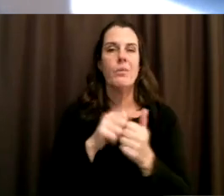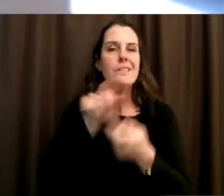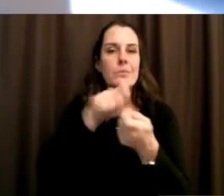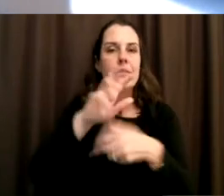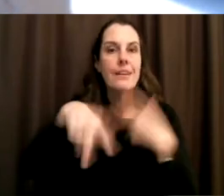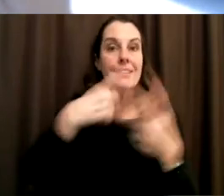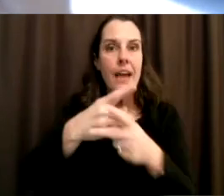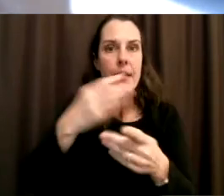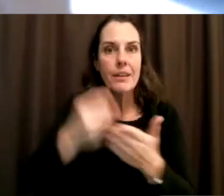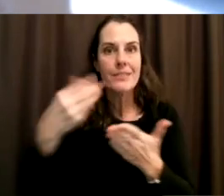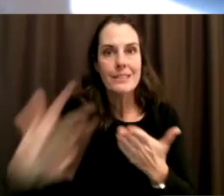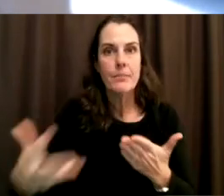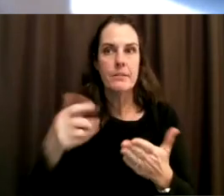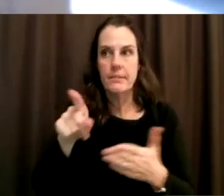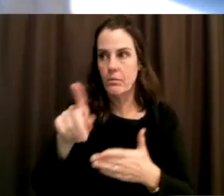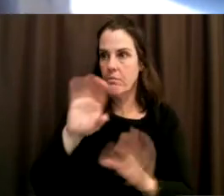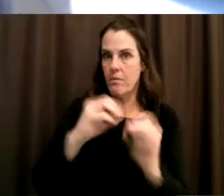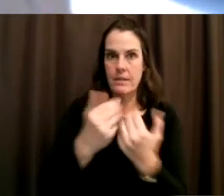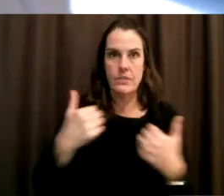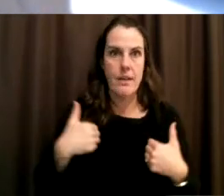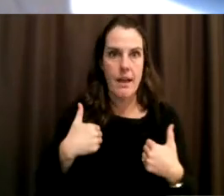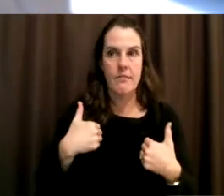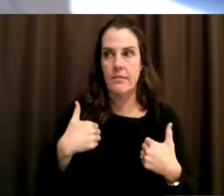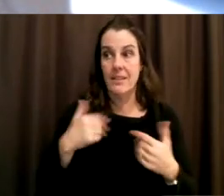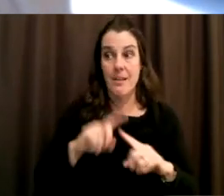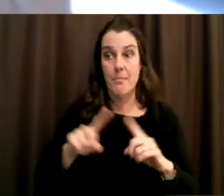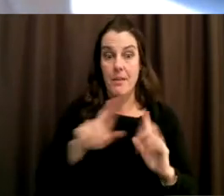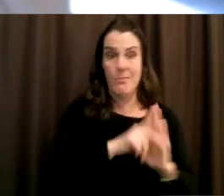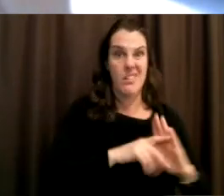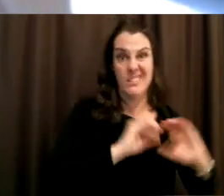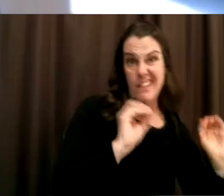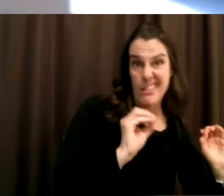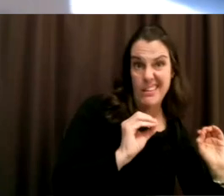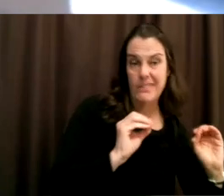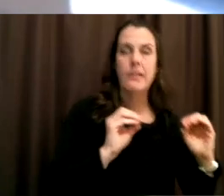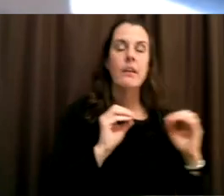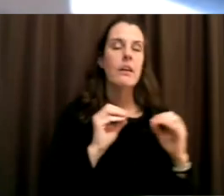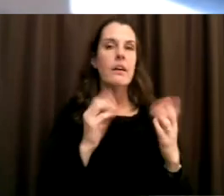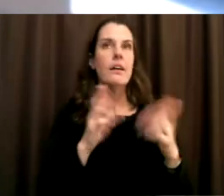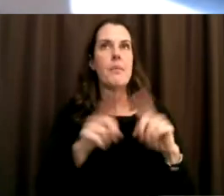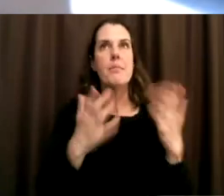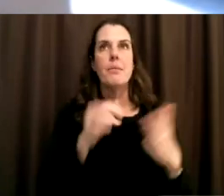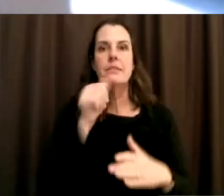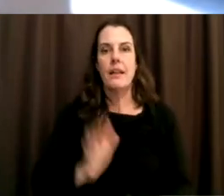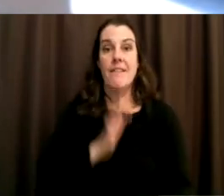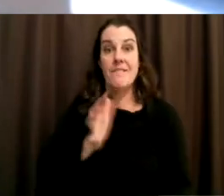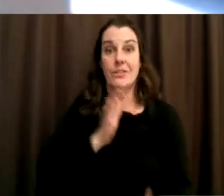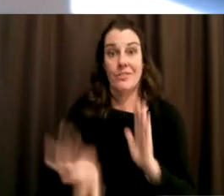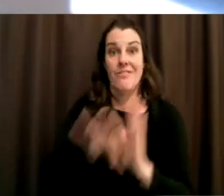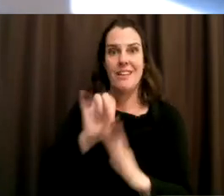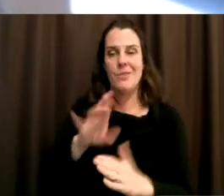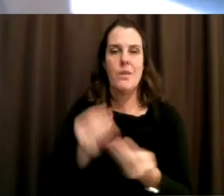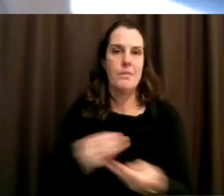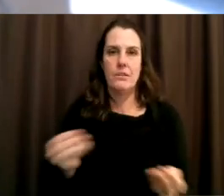your organization had but didn't have a policy for, but isn't necessarily an official finding or material